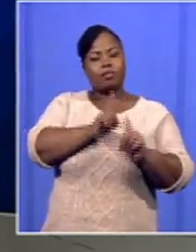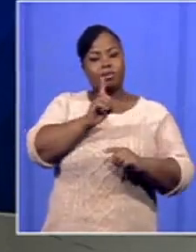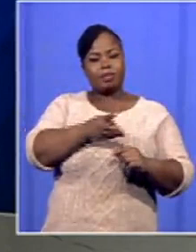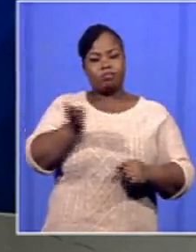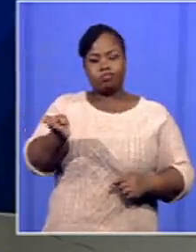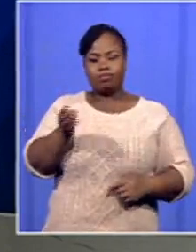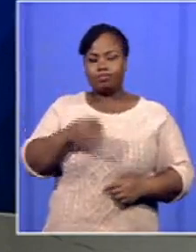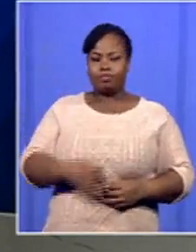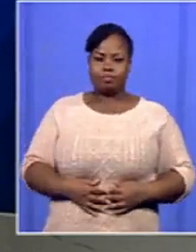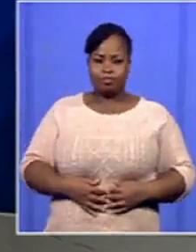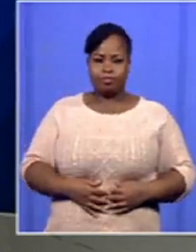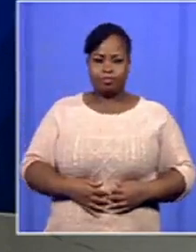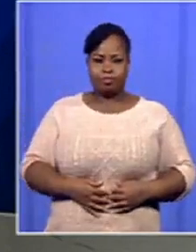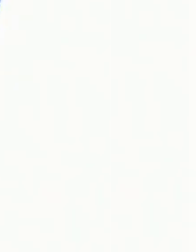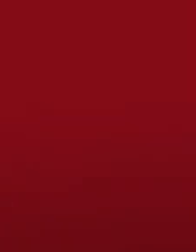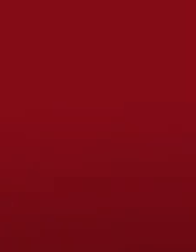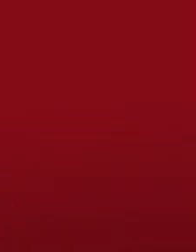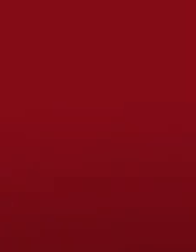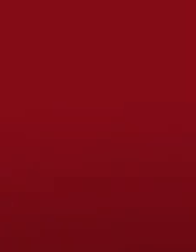podium.